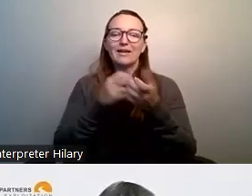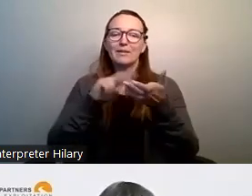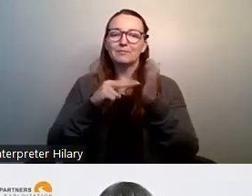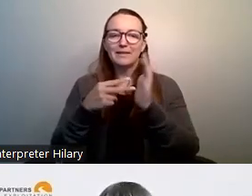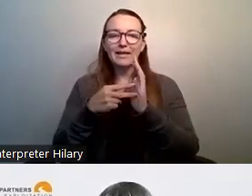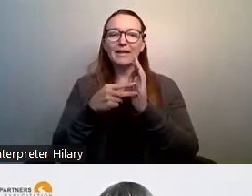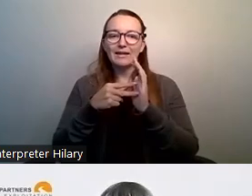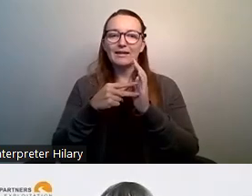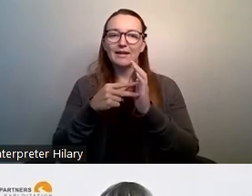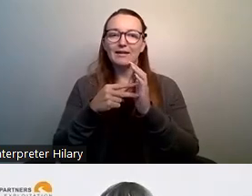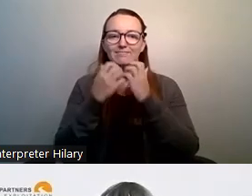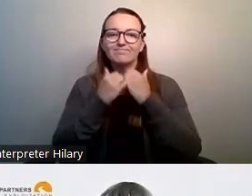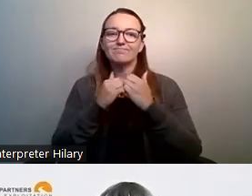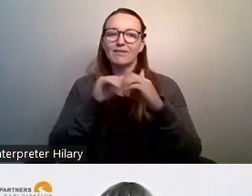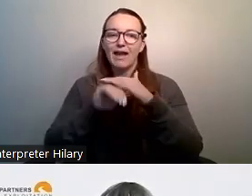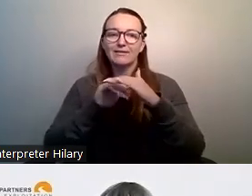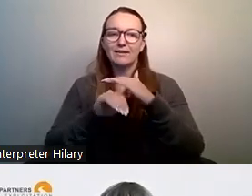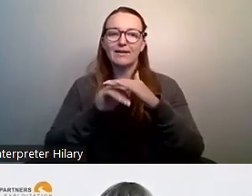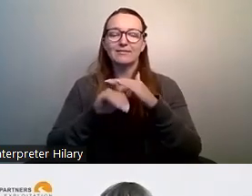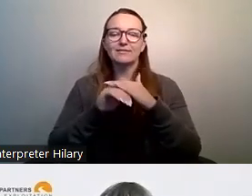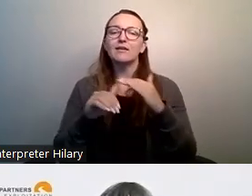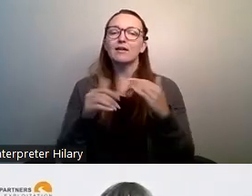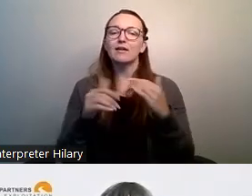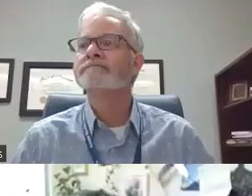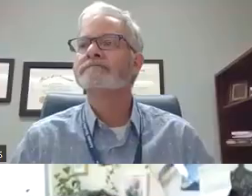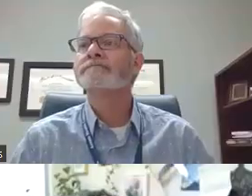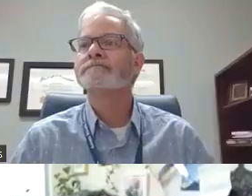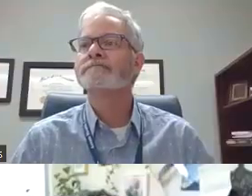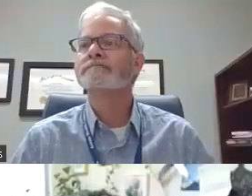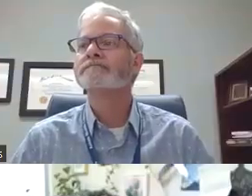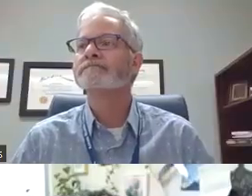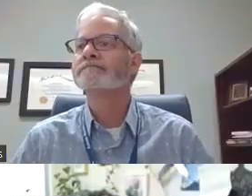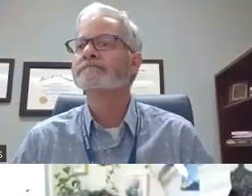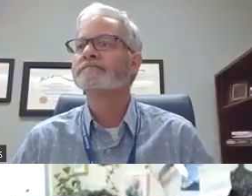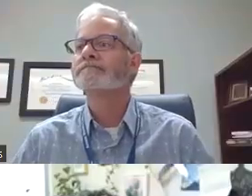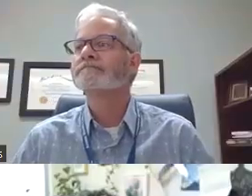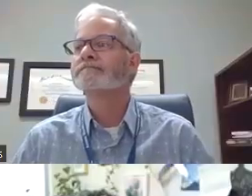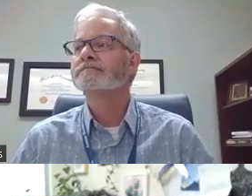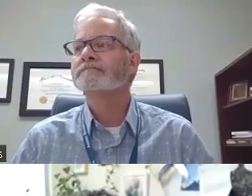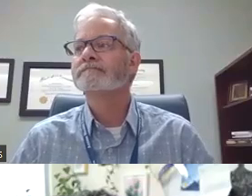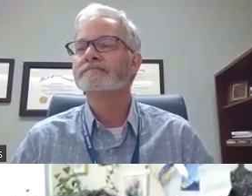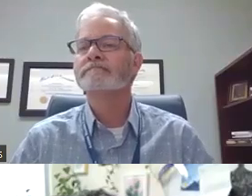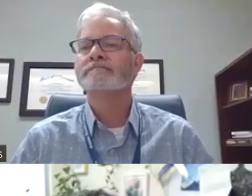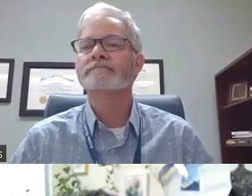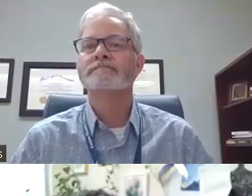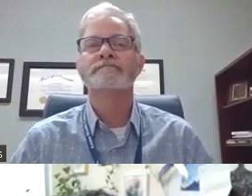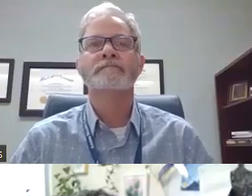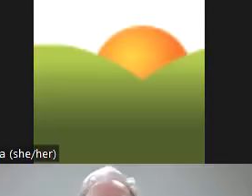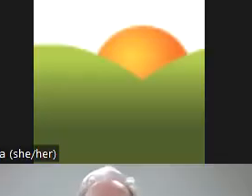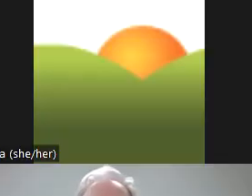I oversee our new health access project that I will be talking with you about today. Thank you. And